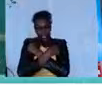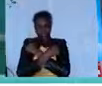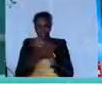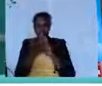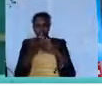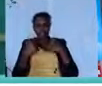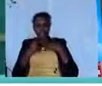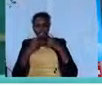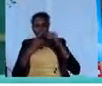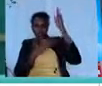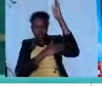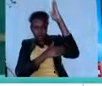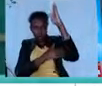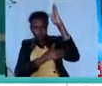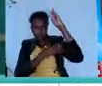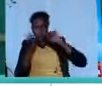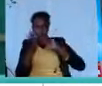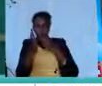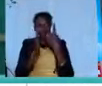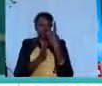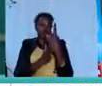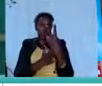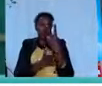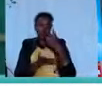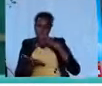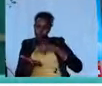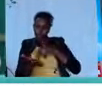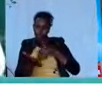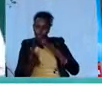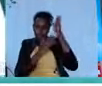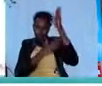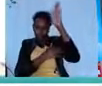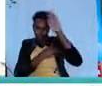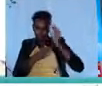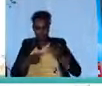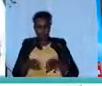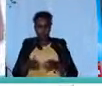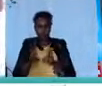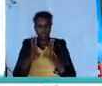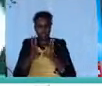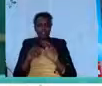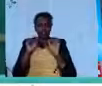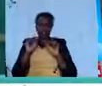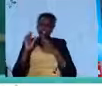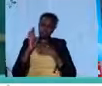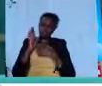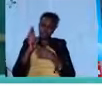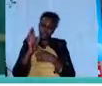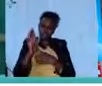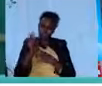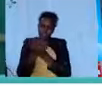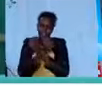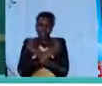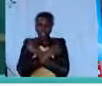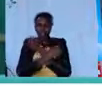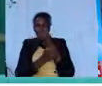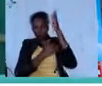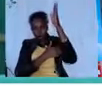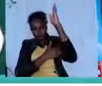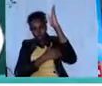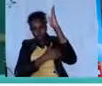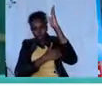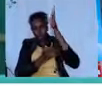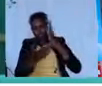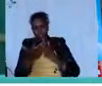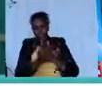to God. Number two, walking in His ways. We can demonstrate the love of God